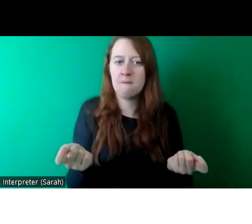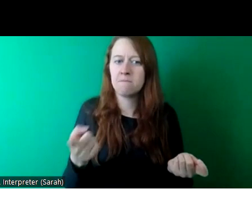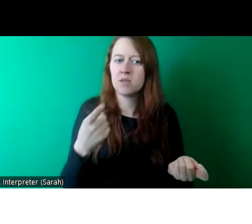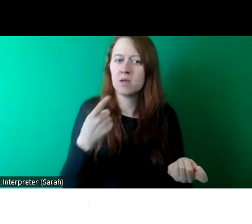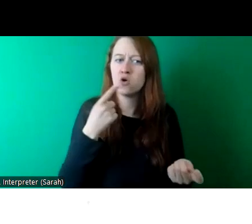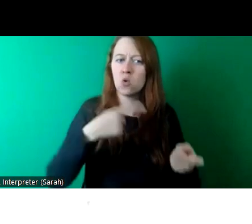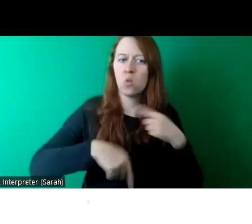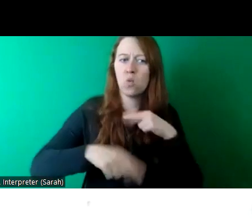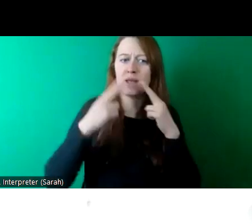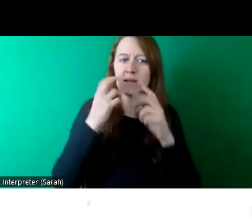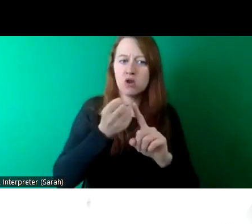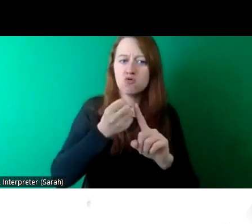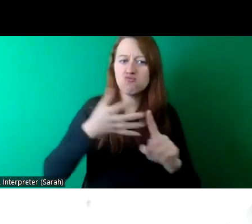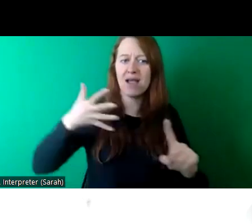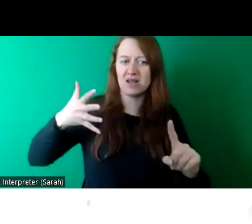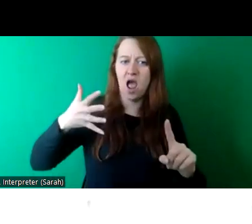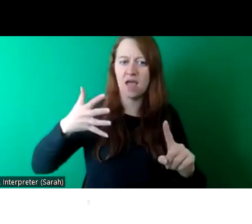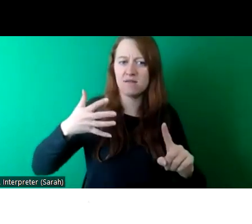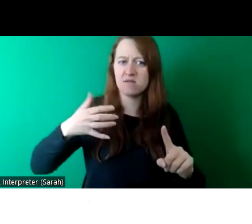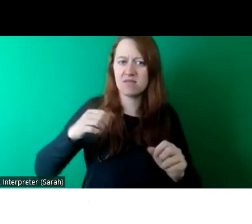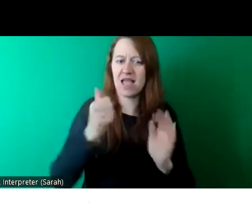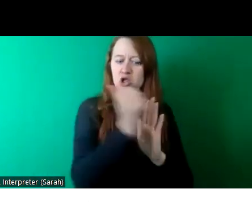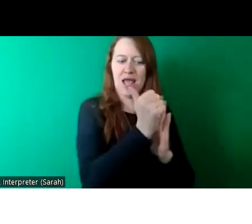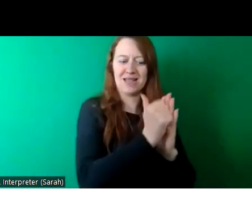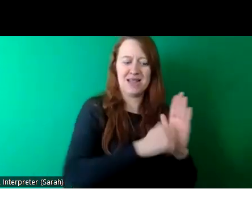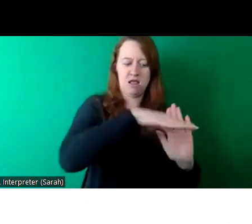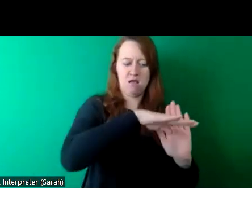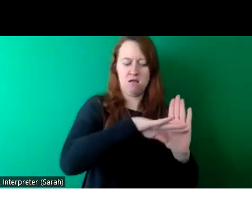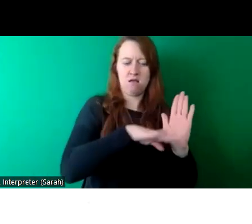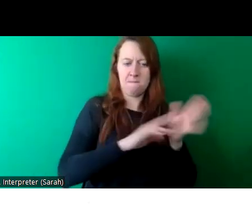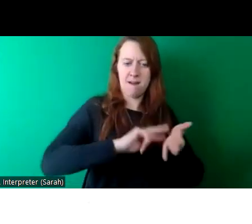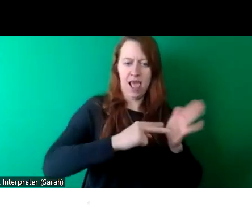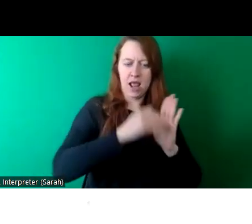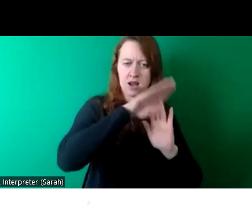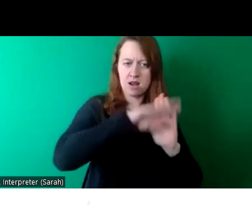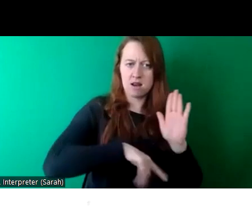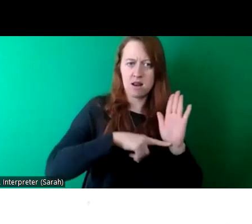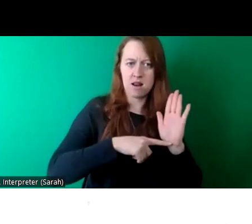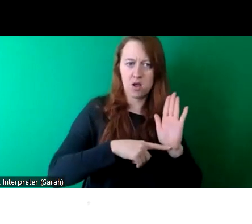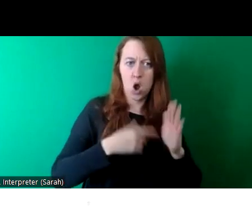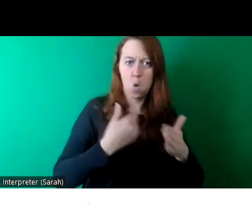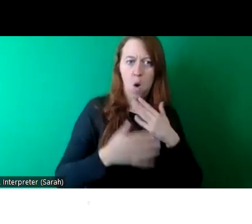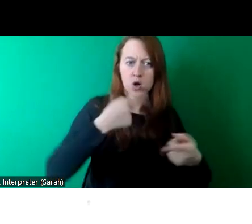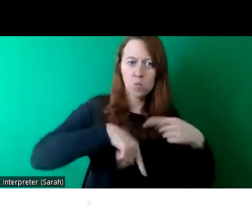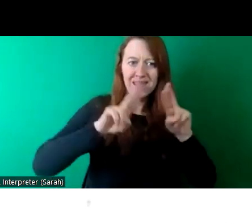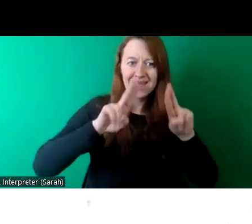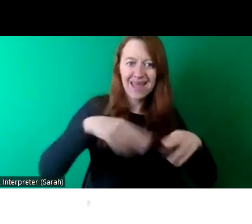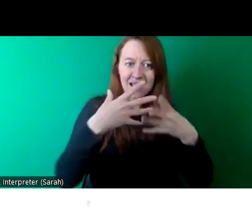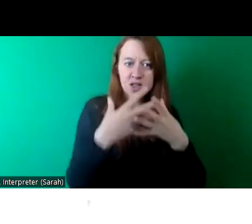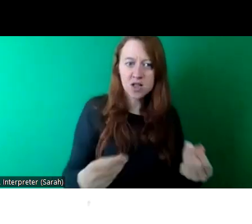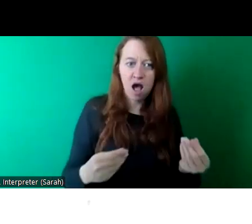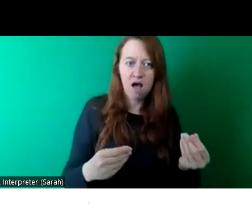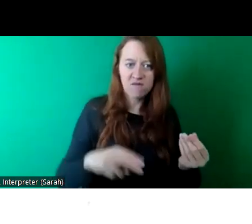recognize we have a packed agenda and try and take the technical solvable problems off that agenda to provide some space